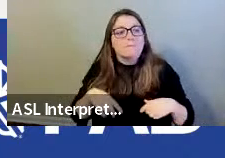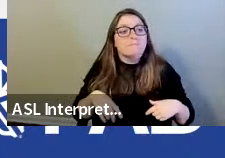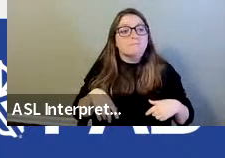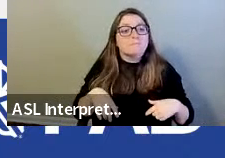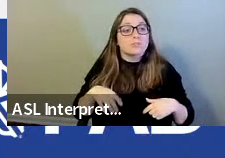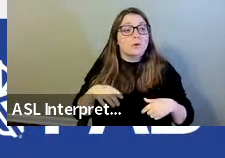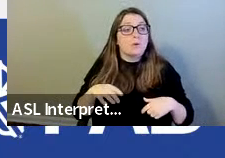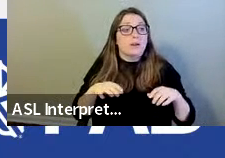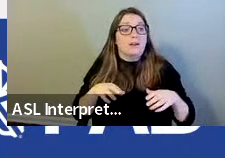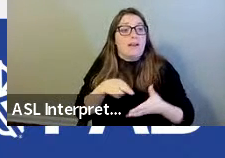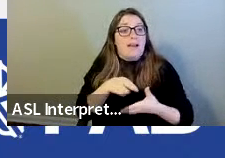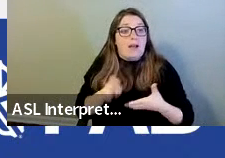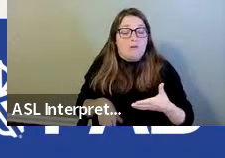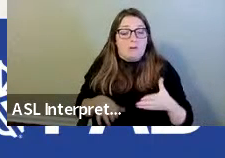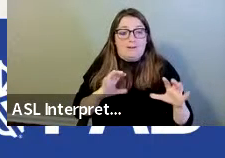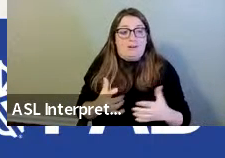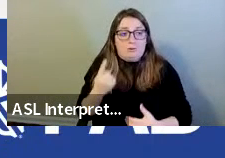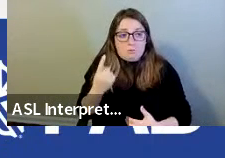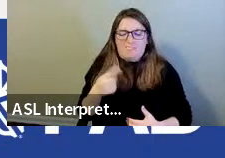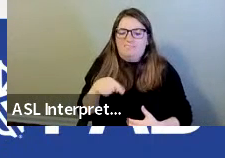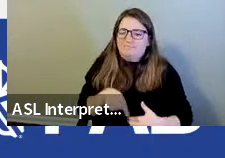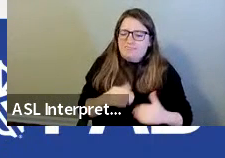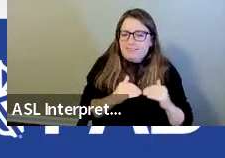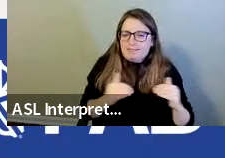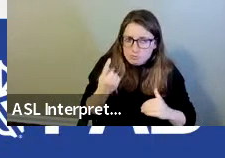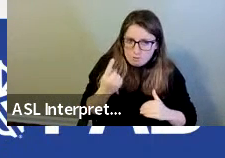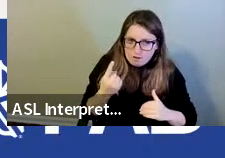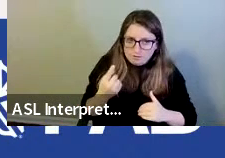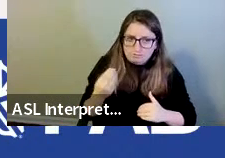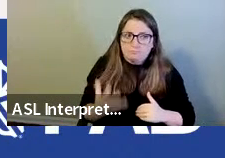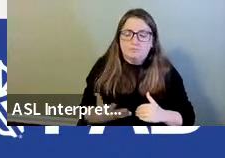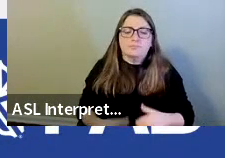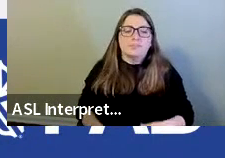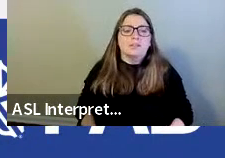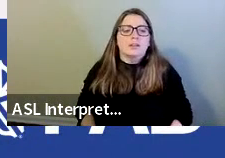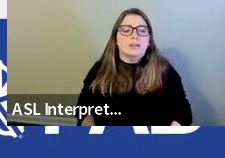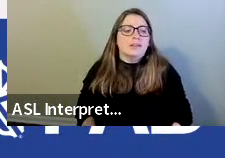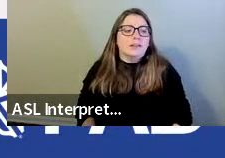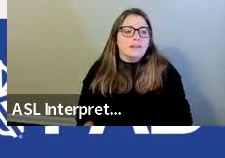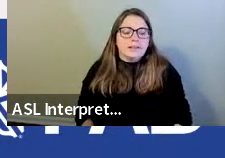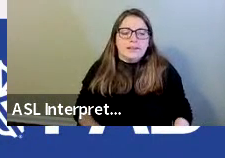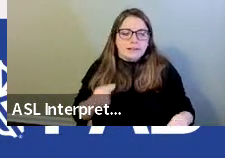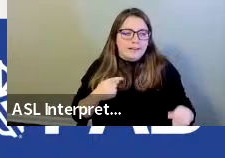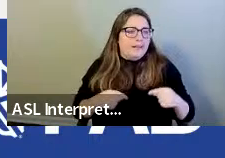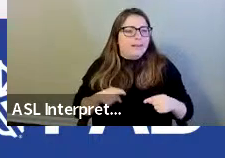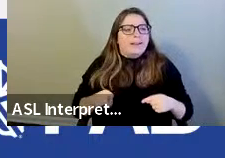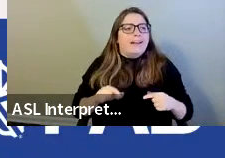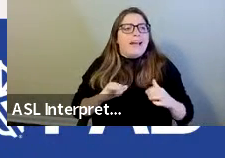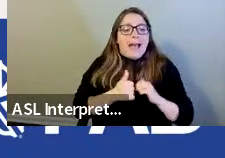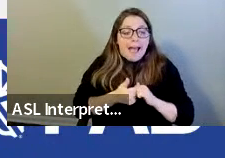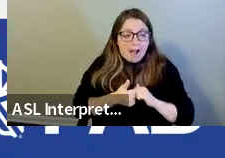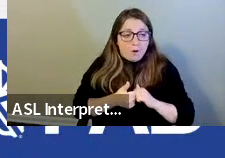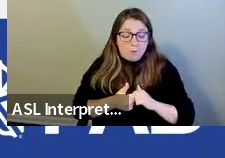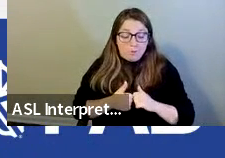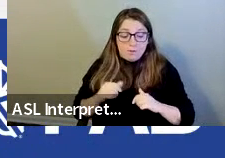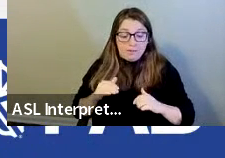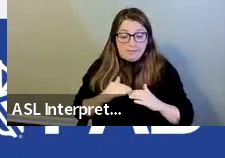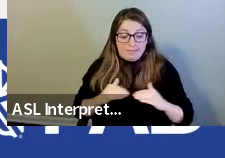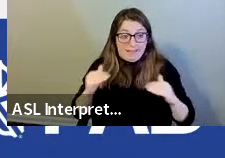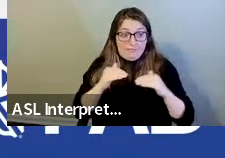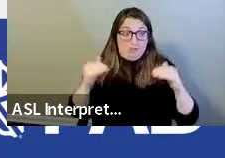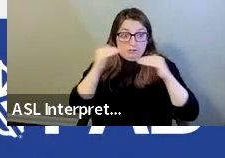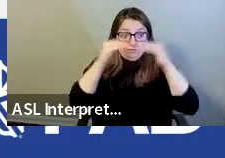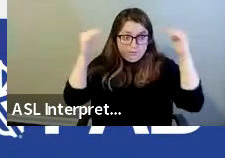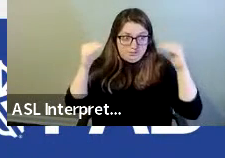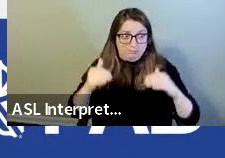level 1. I may also say the intention of how these increase with level is with increased